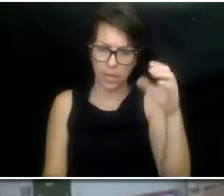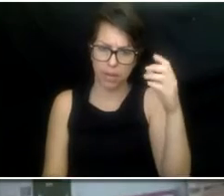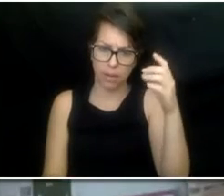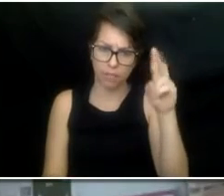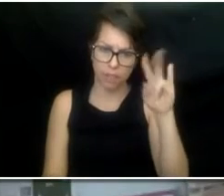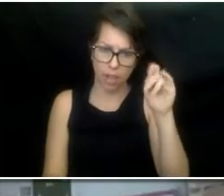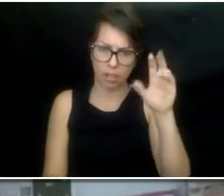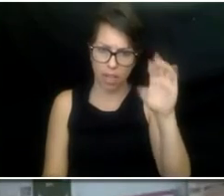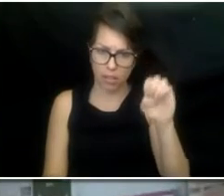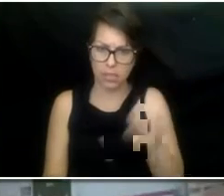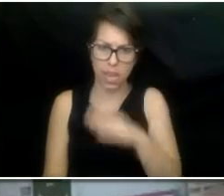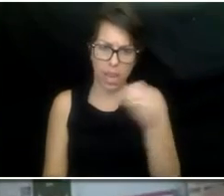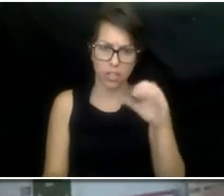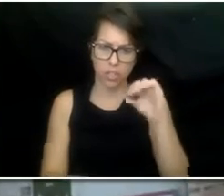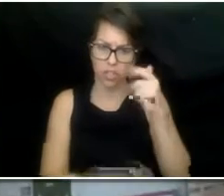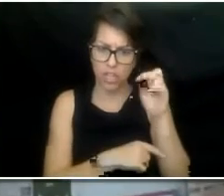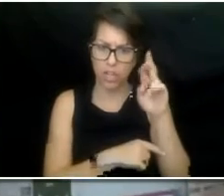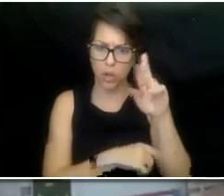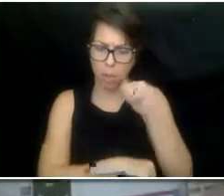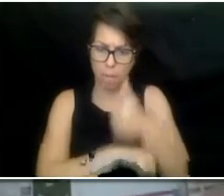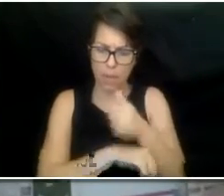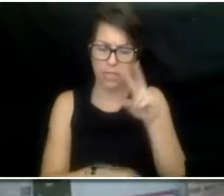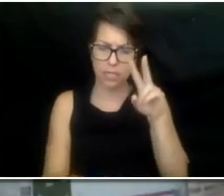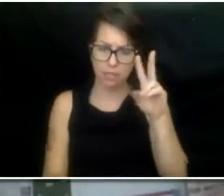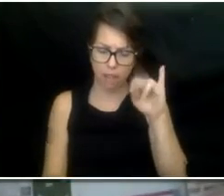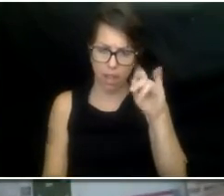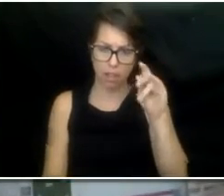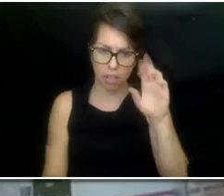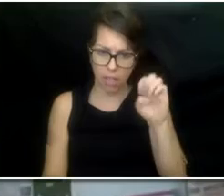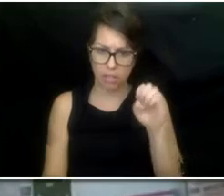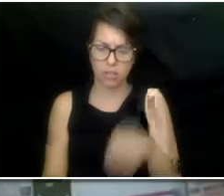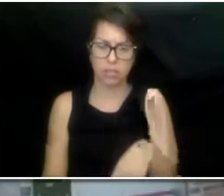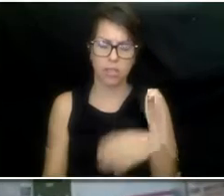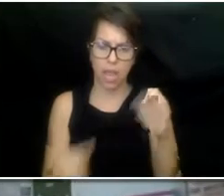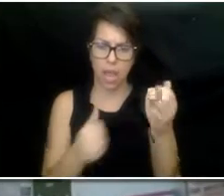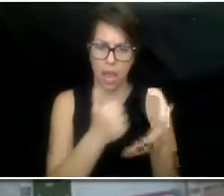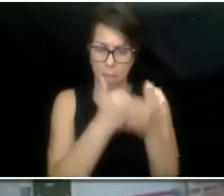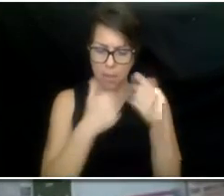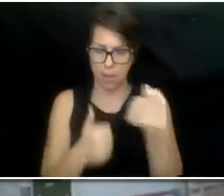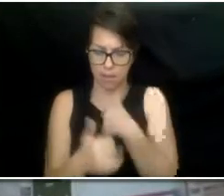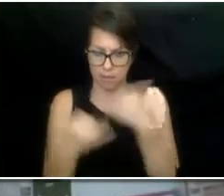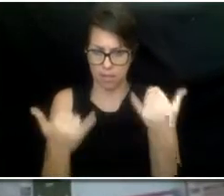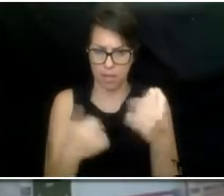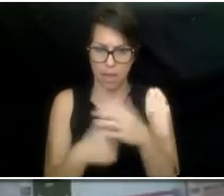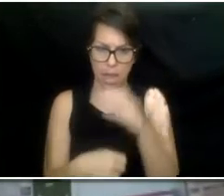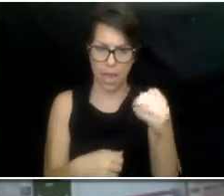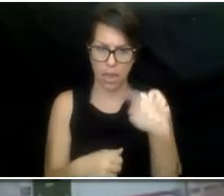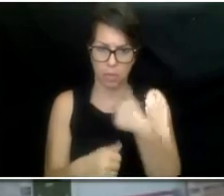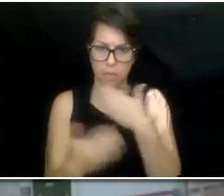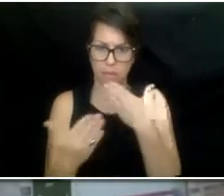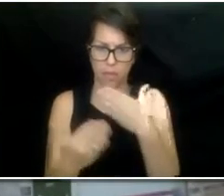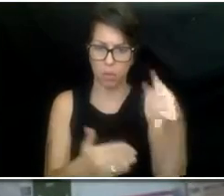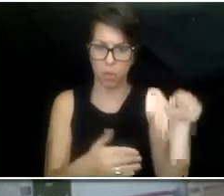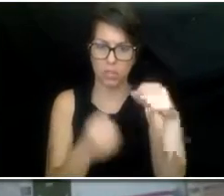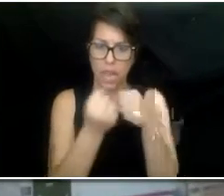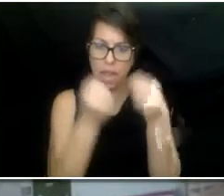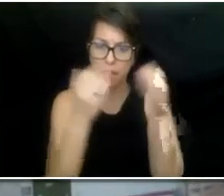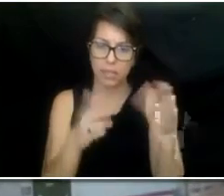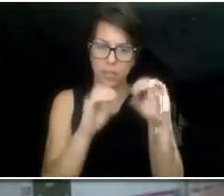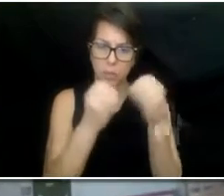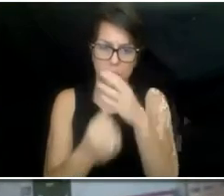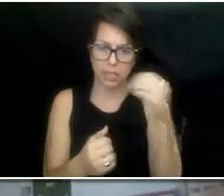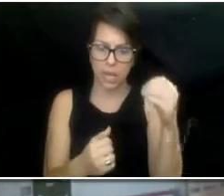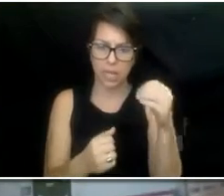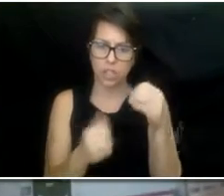we really want to thank you for taking the time to participate I would also like to thank my chief of staff Marisa Mach my